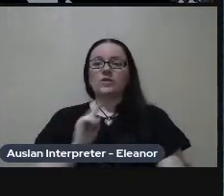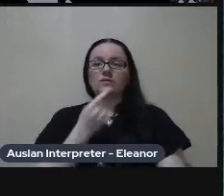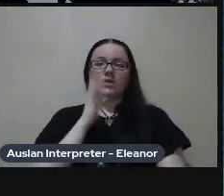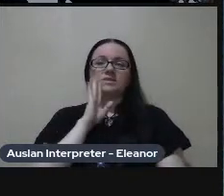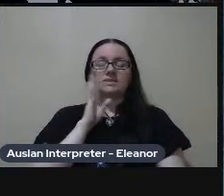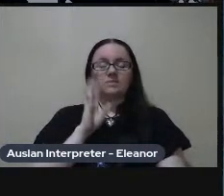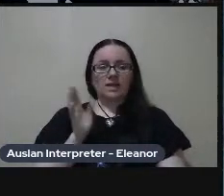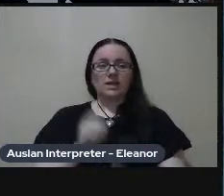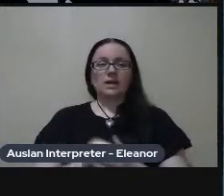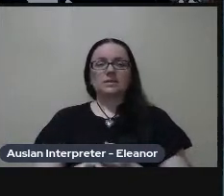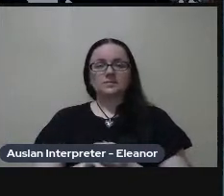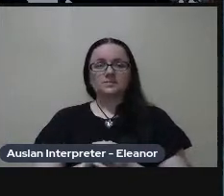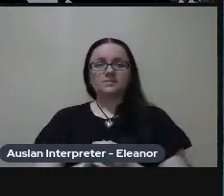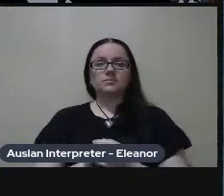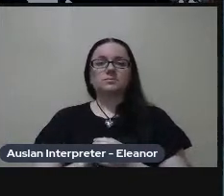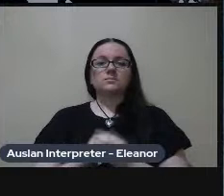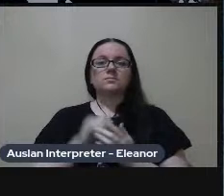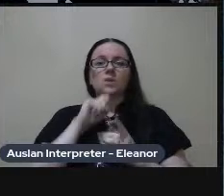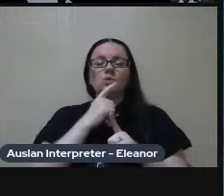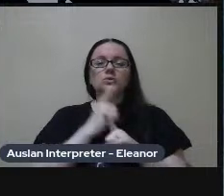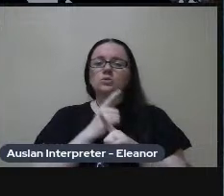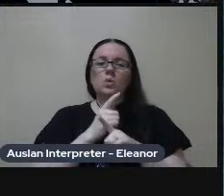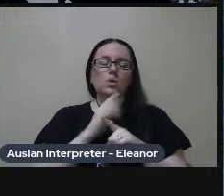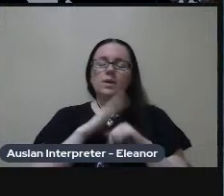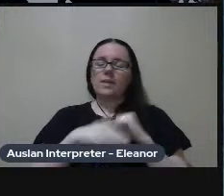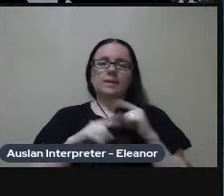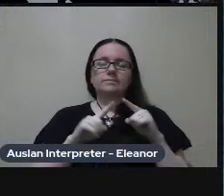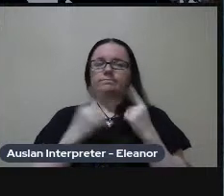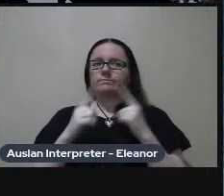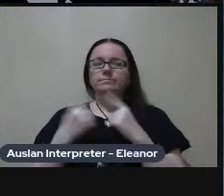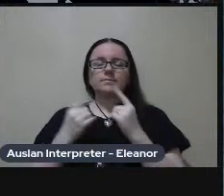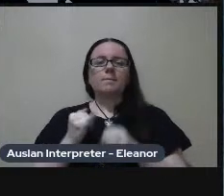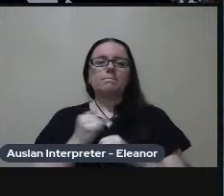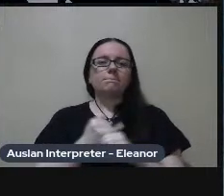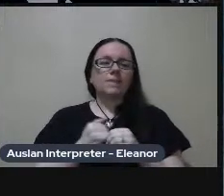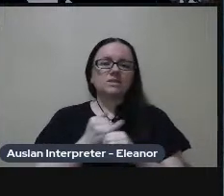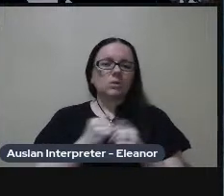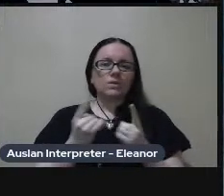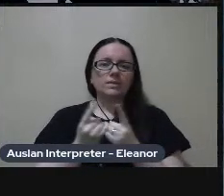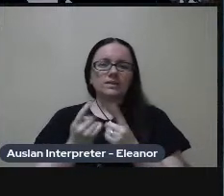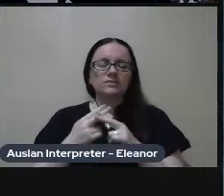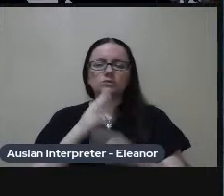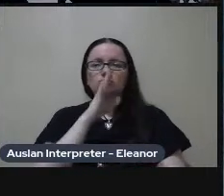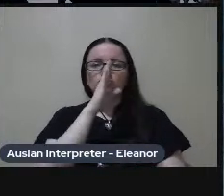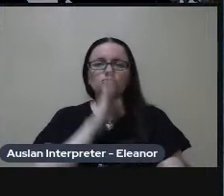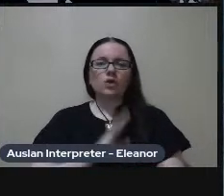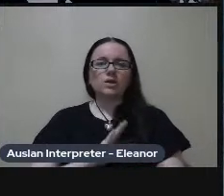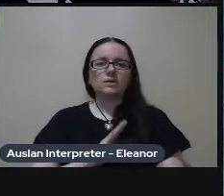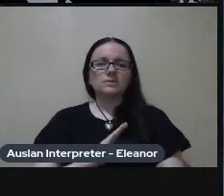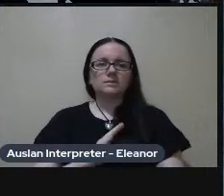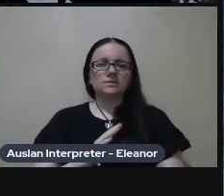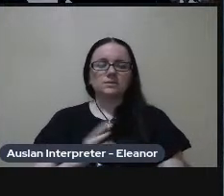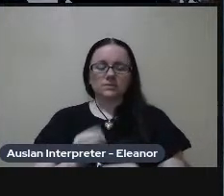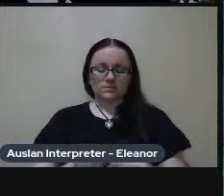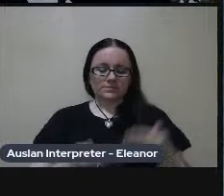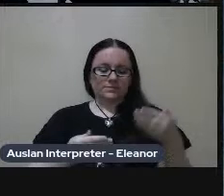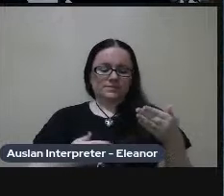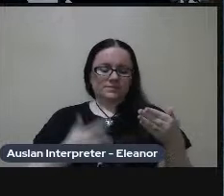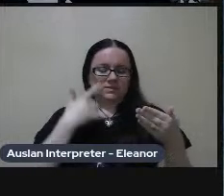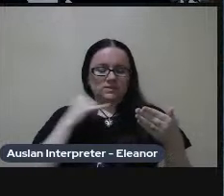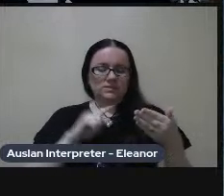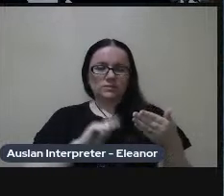going to talk about all sorts of medical treatments for stroke. Let me bring up my notes to introduce her.